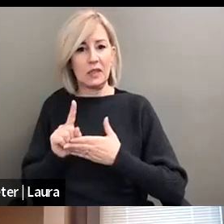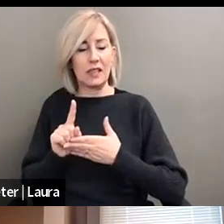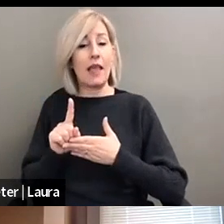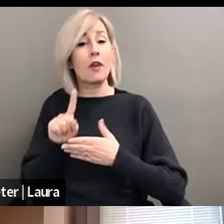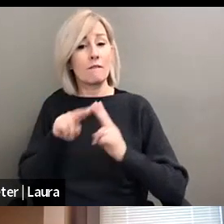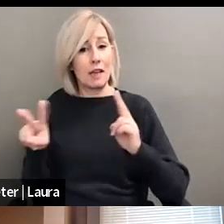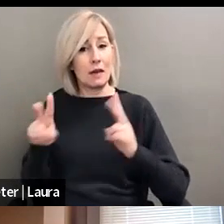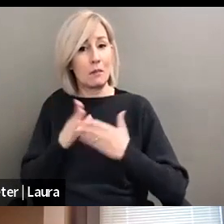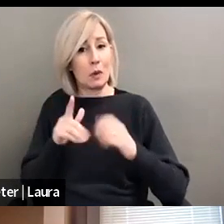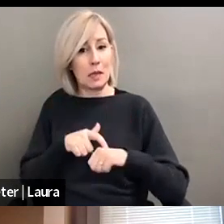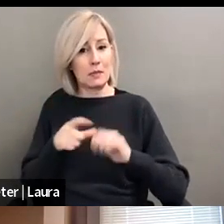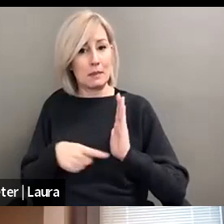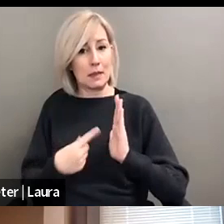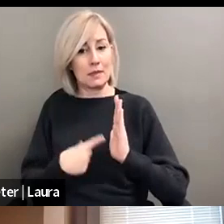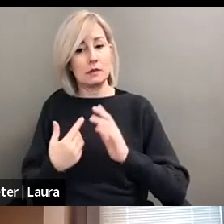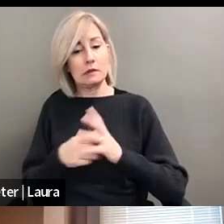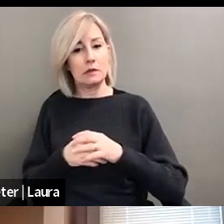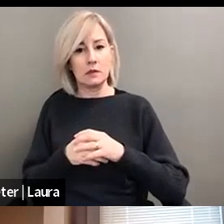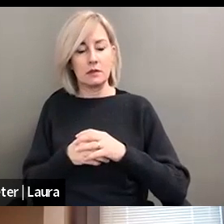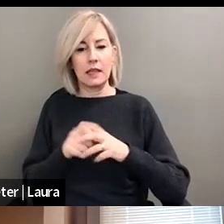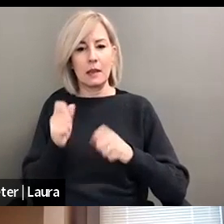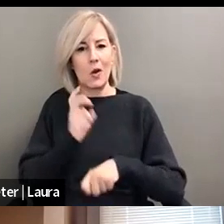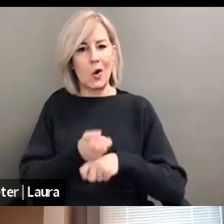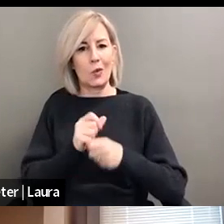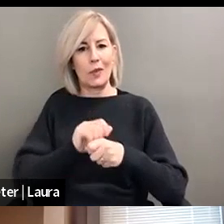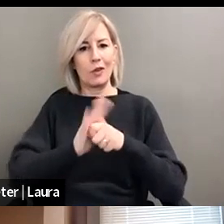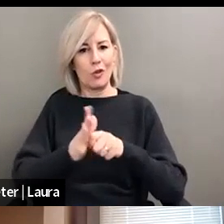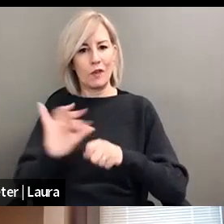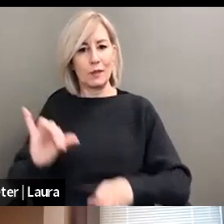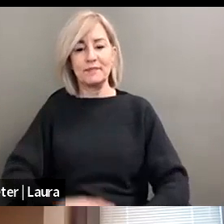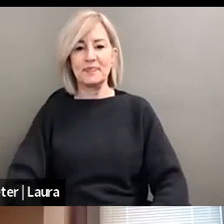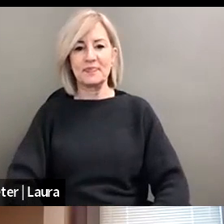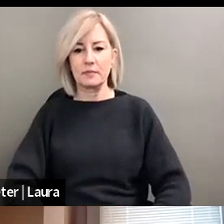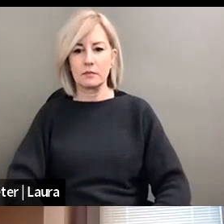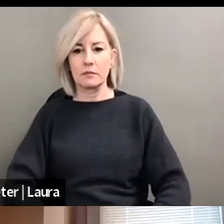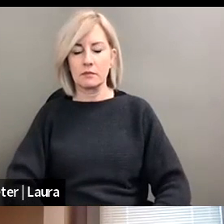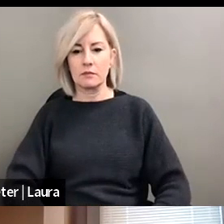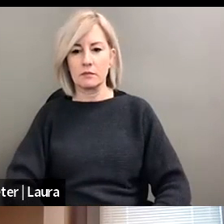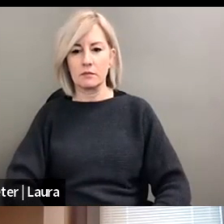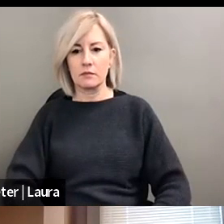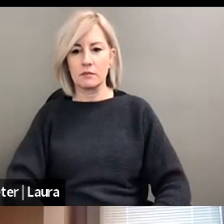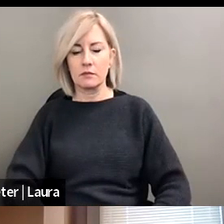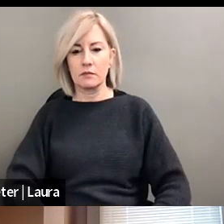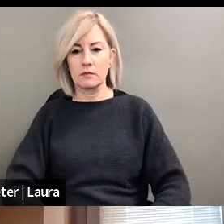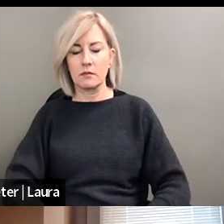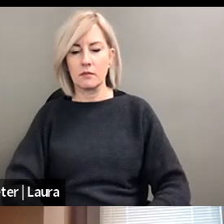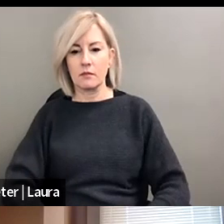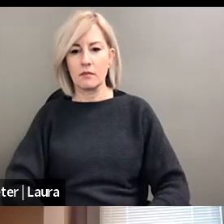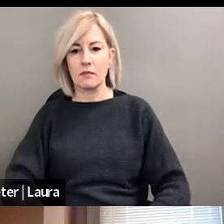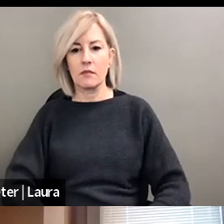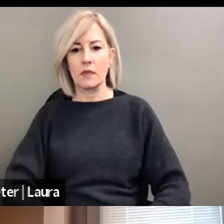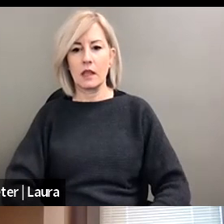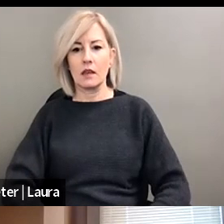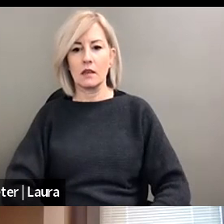sometimes. It's also been a little bit difficult with COVID. What was the thing that you said before?